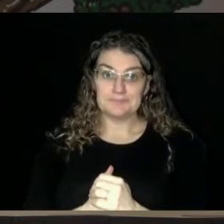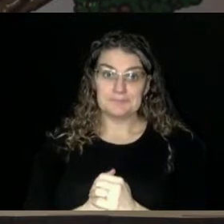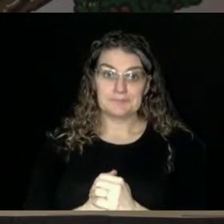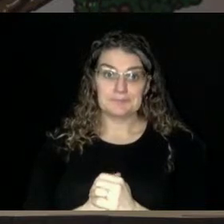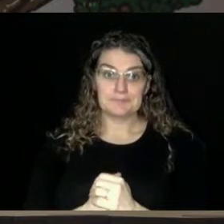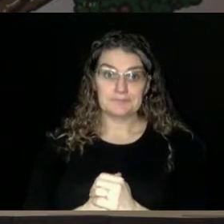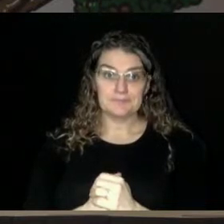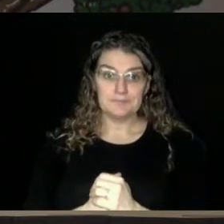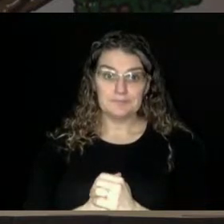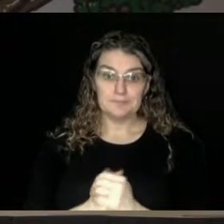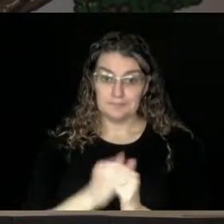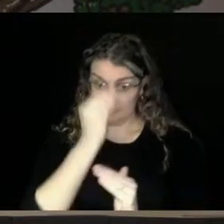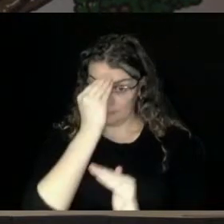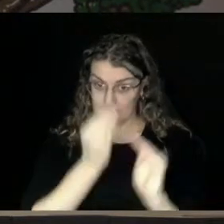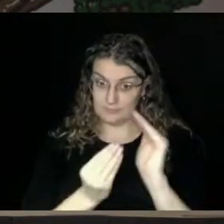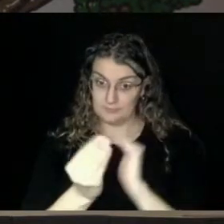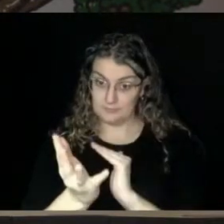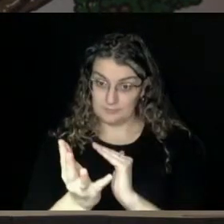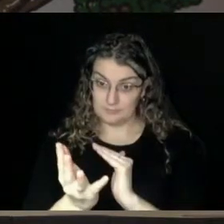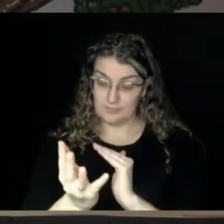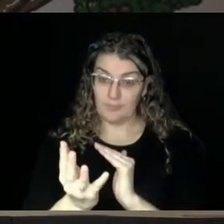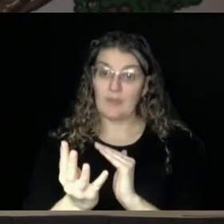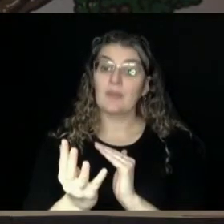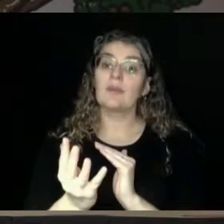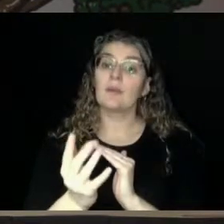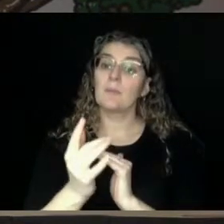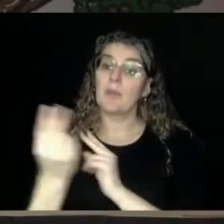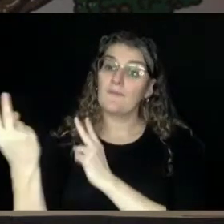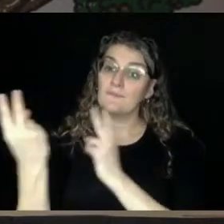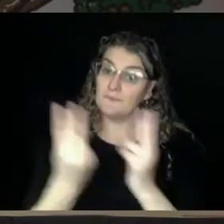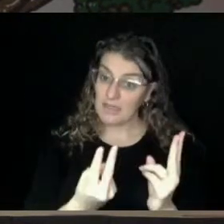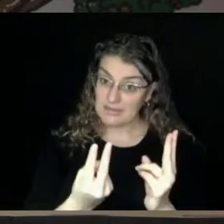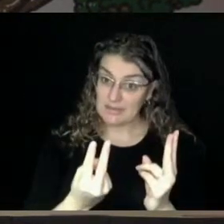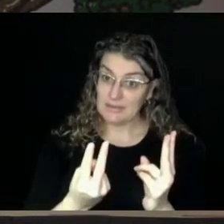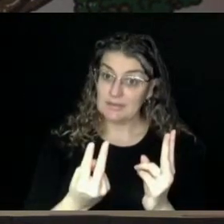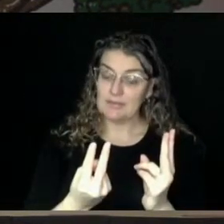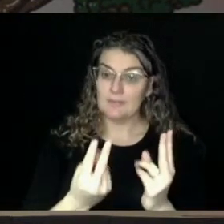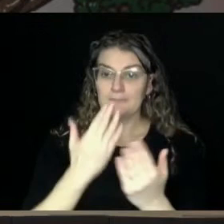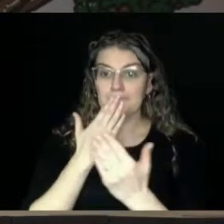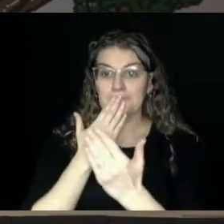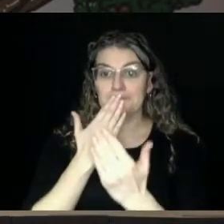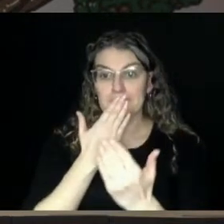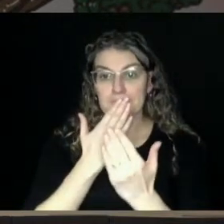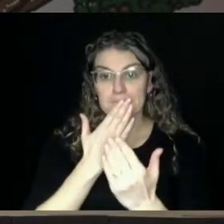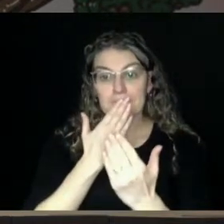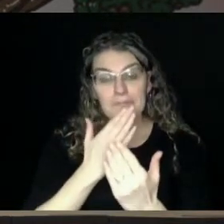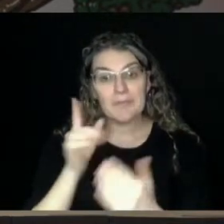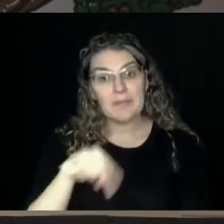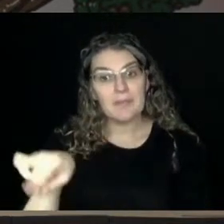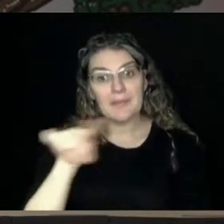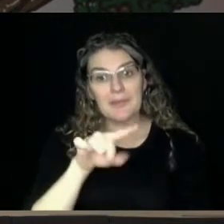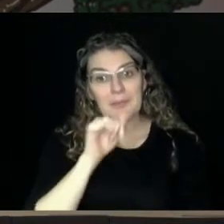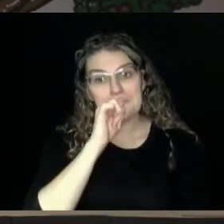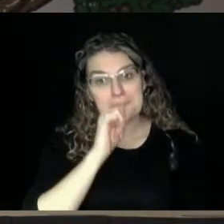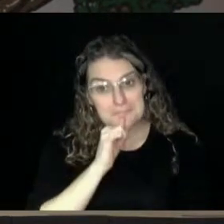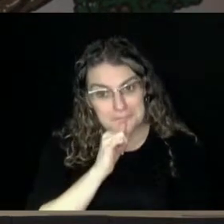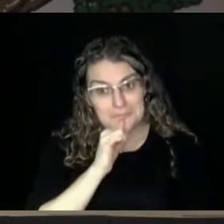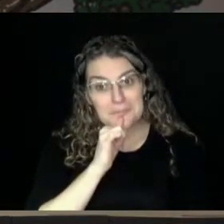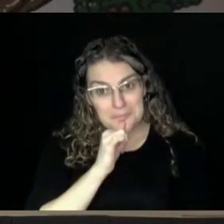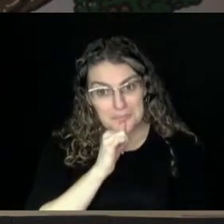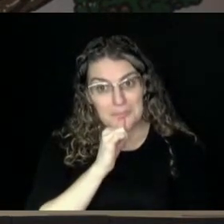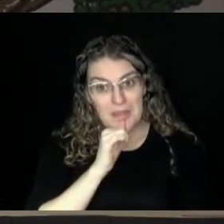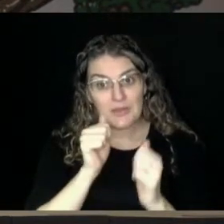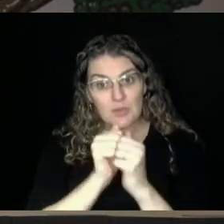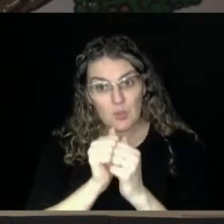I want to just mention a little bit about visiting and thank Islanders who have continued to be understanding and patient with us during visits